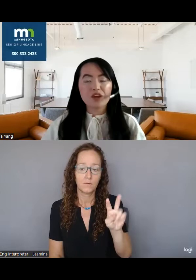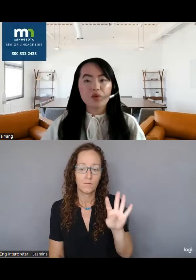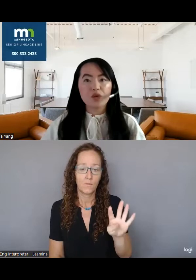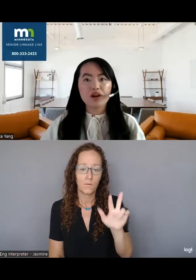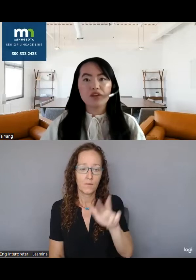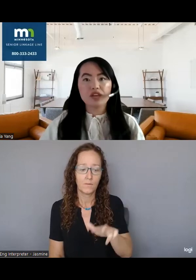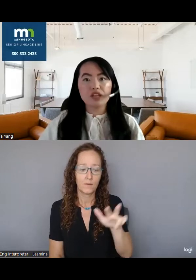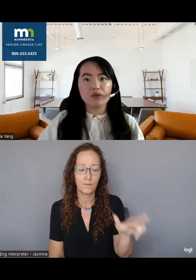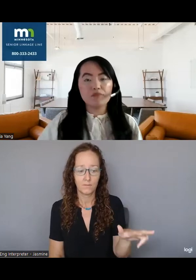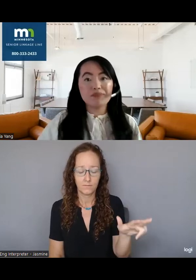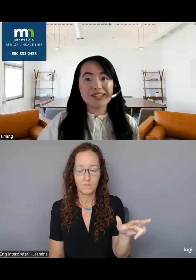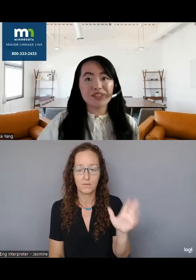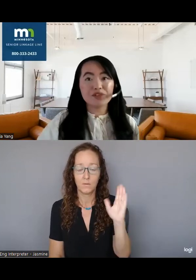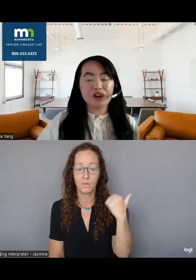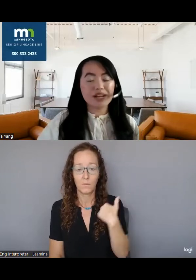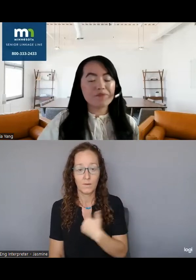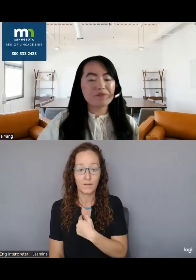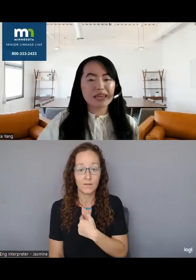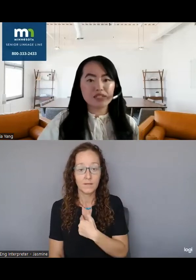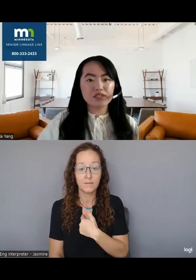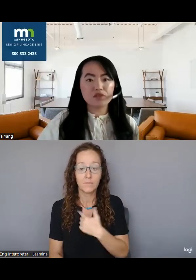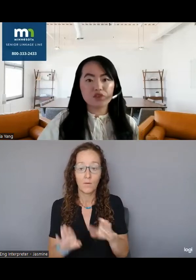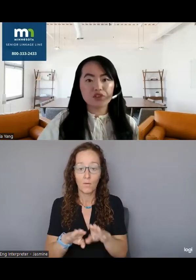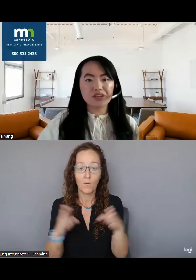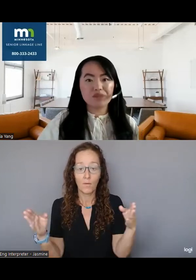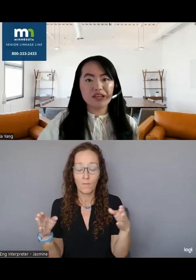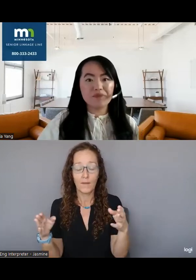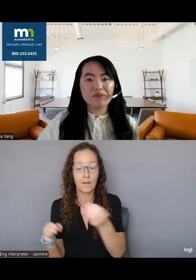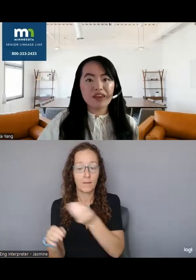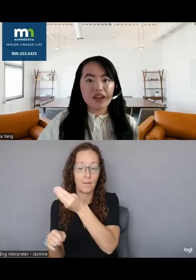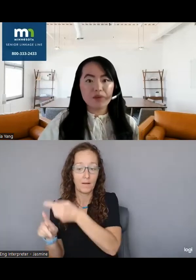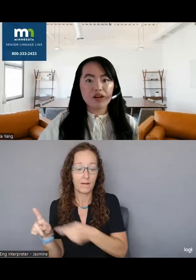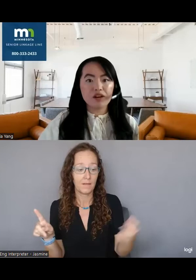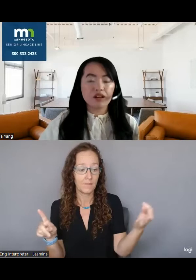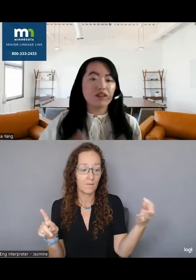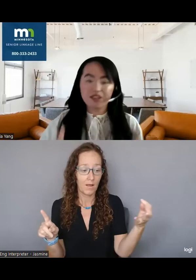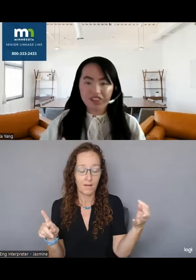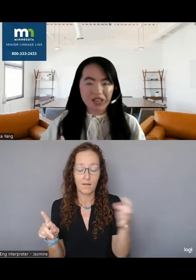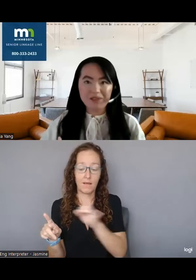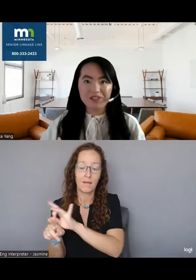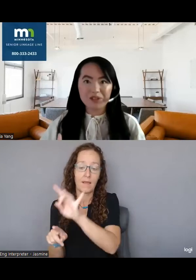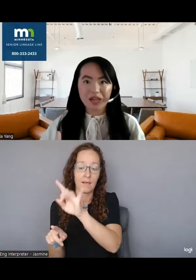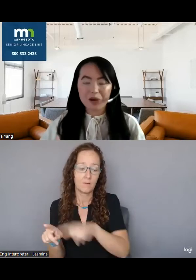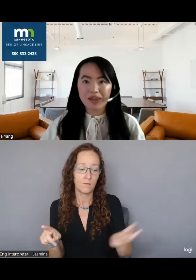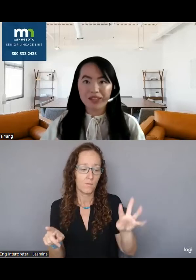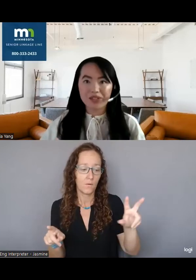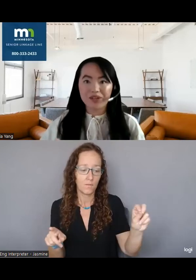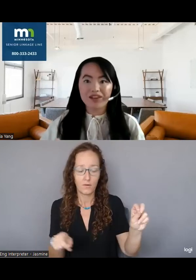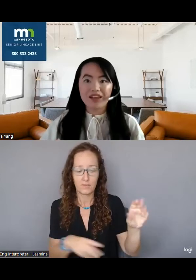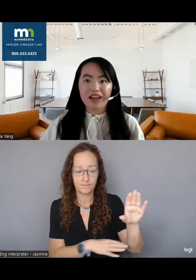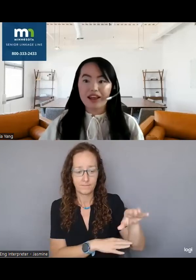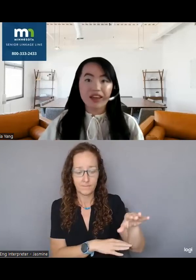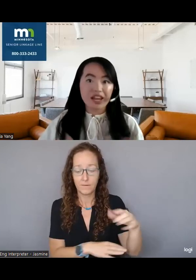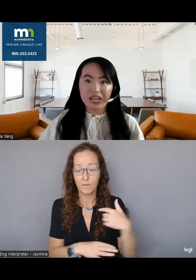800-333-2433. We are available Monday through Friday, 8 to 4:30 p.m. And we are available to help